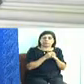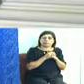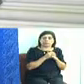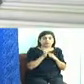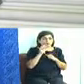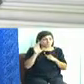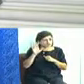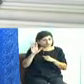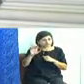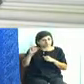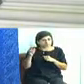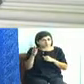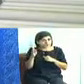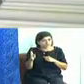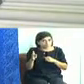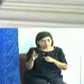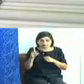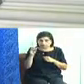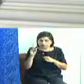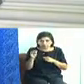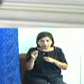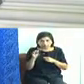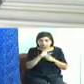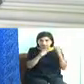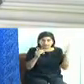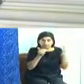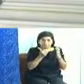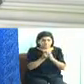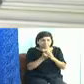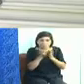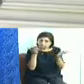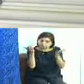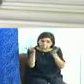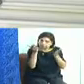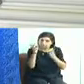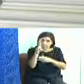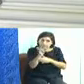his job to do all of the ministry.